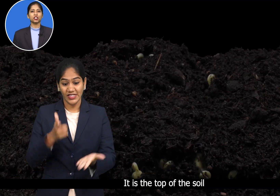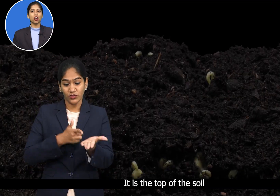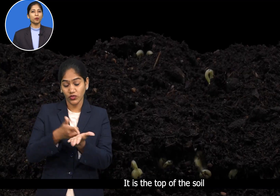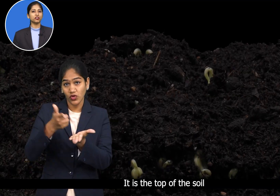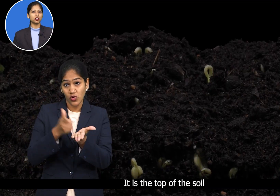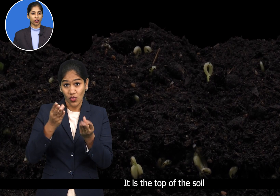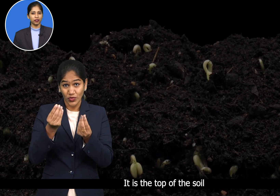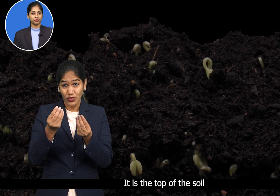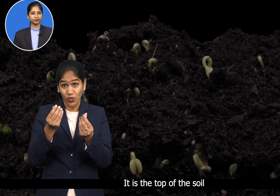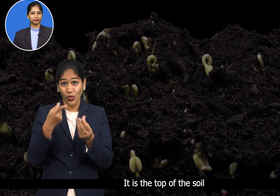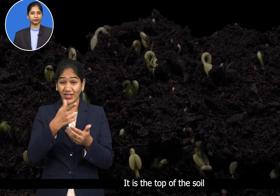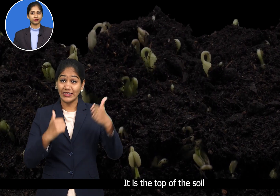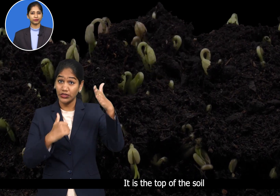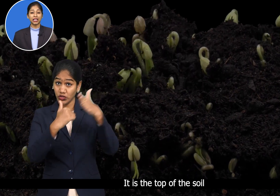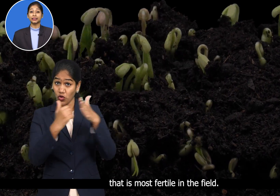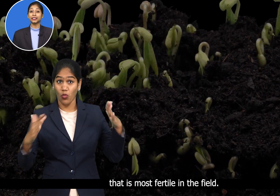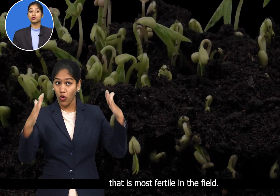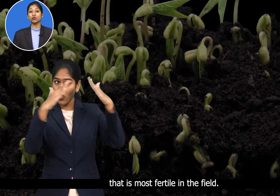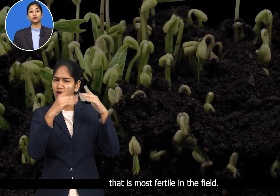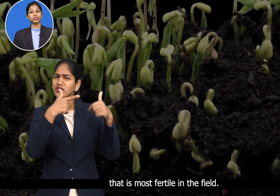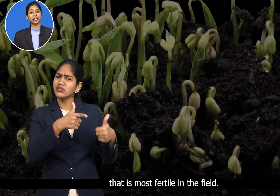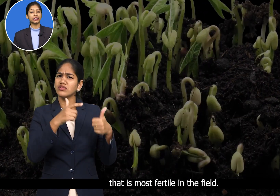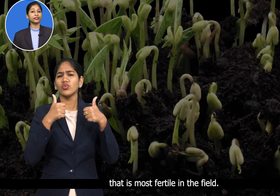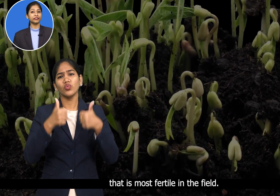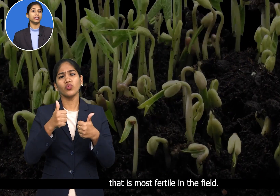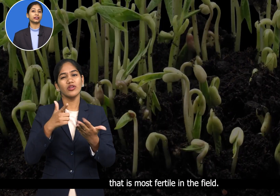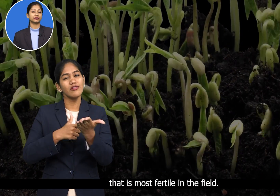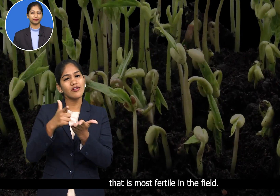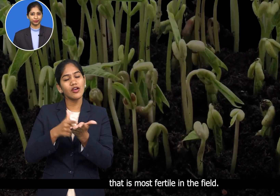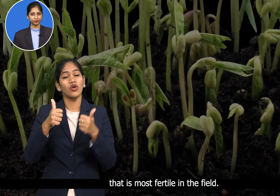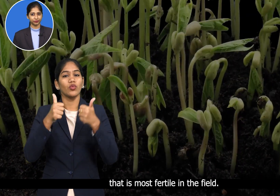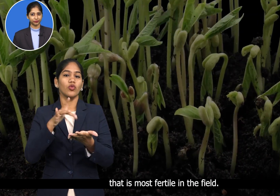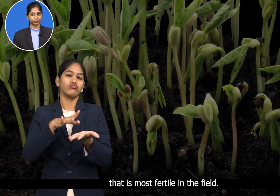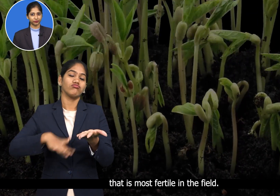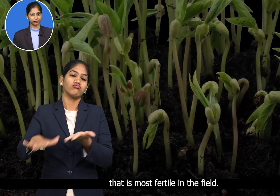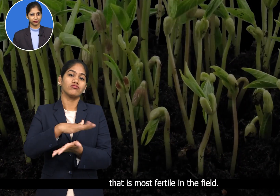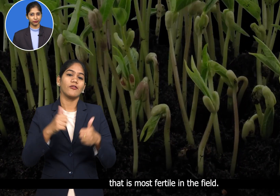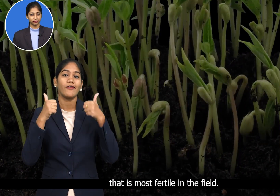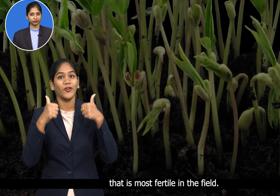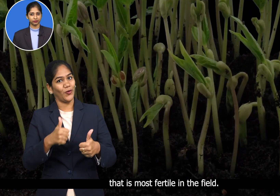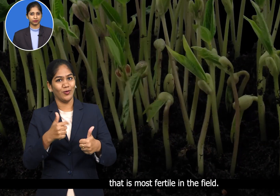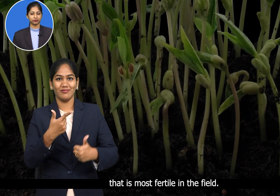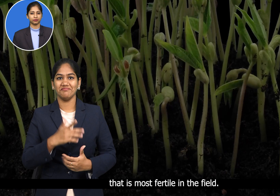It is the top of the soil that is most fertile in the field.